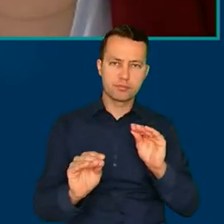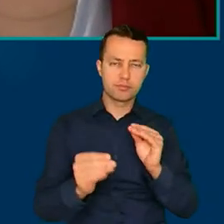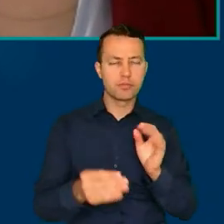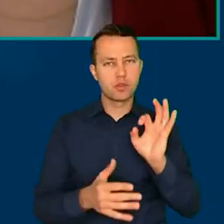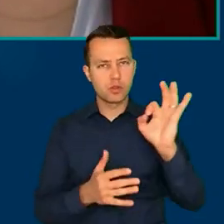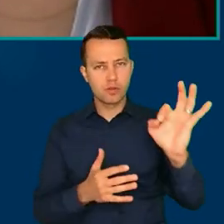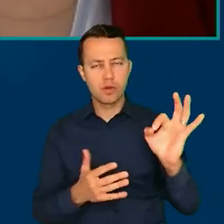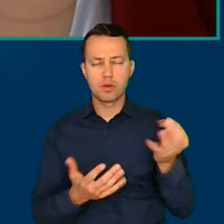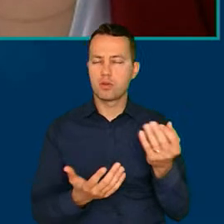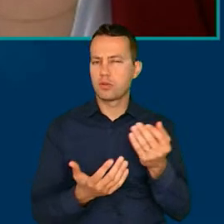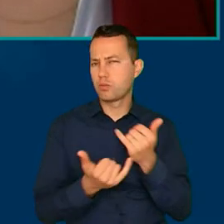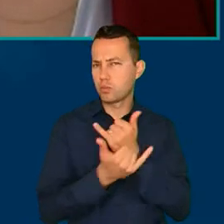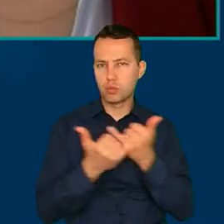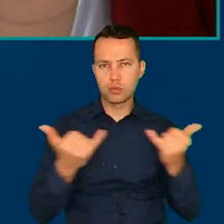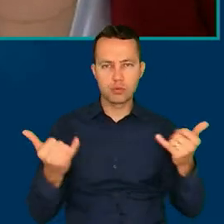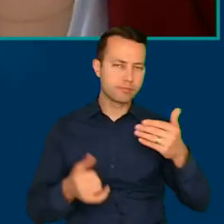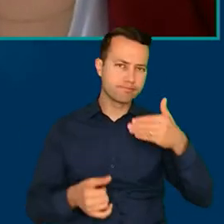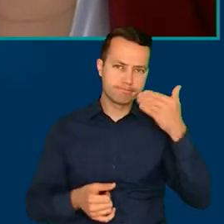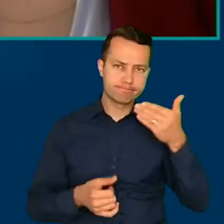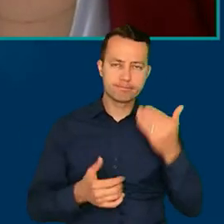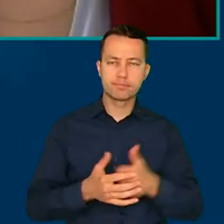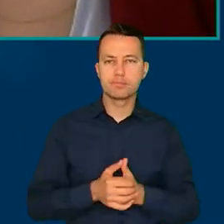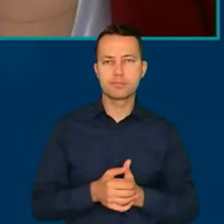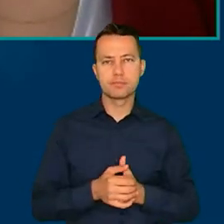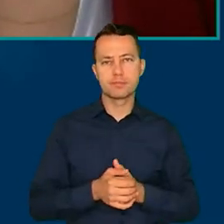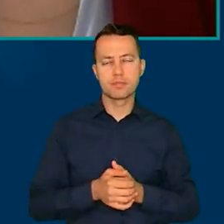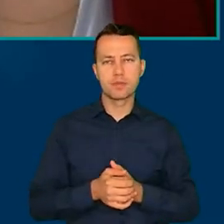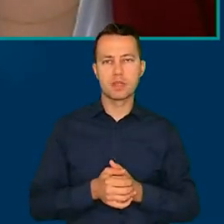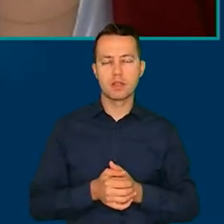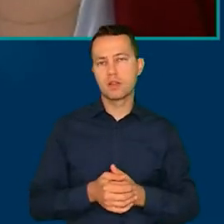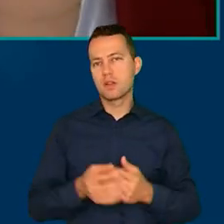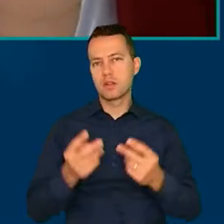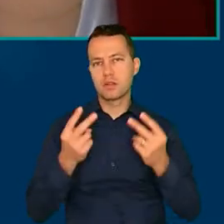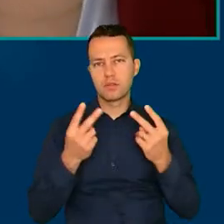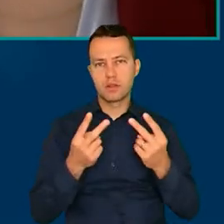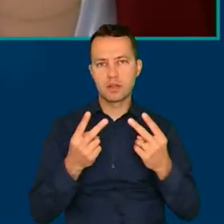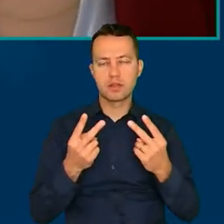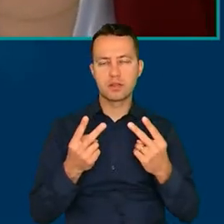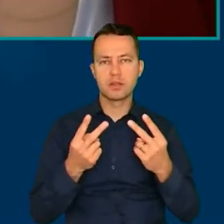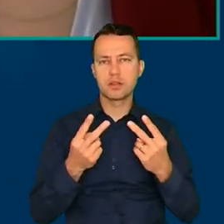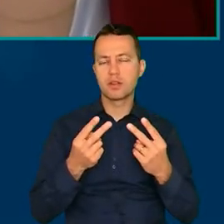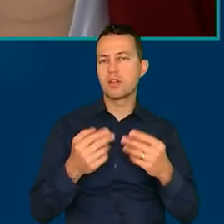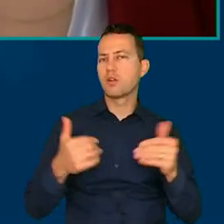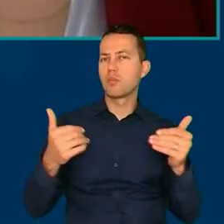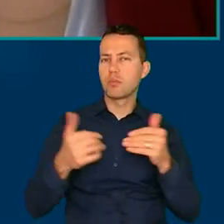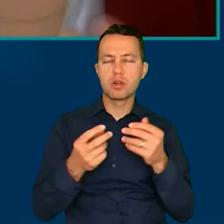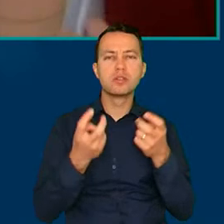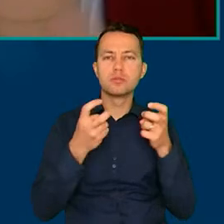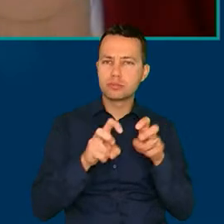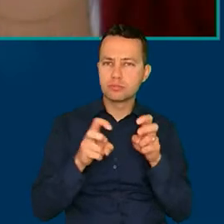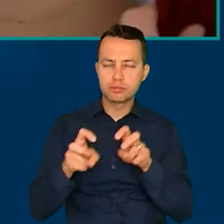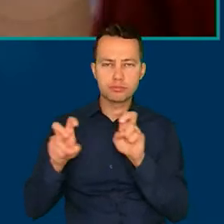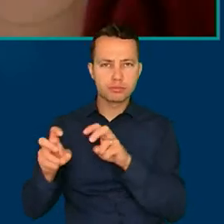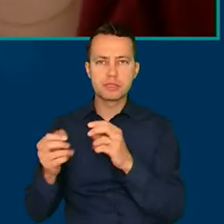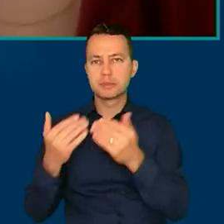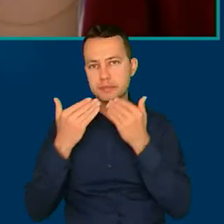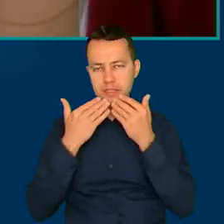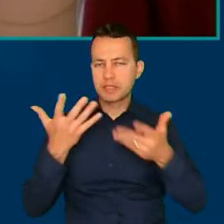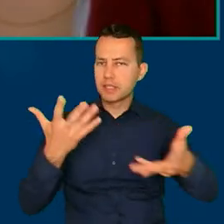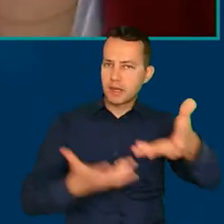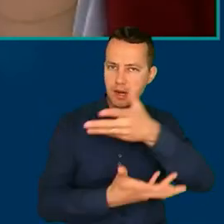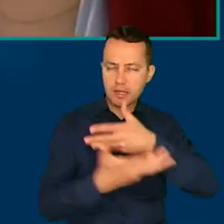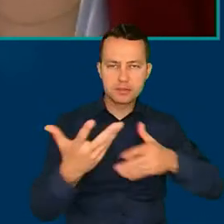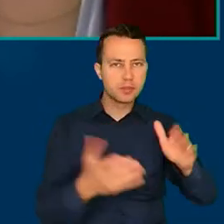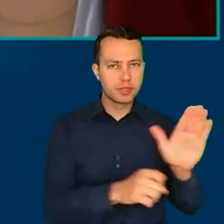most significant business relationships. So if you're a garment manufacturer, you might focus on, that's producing